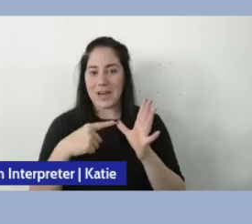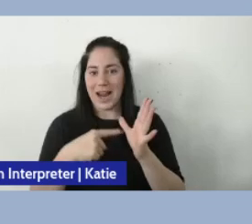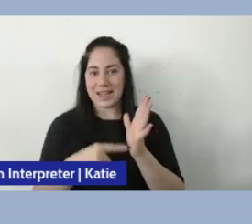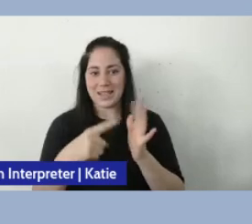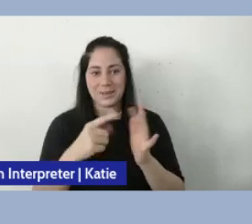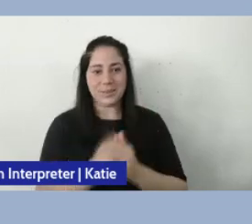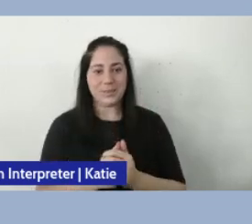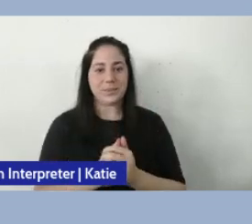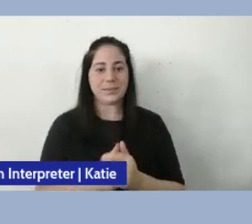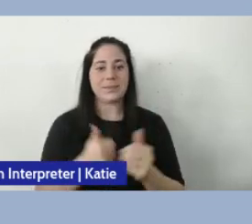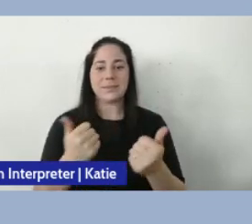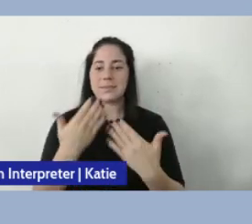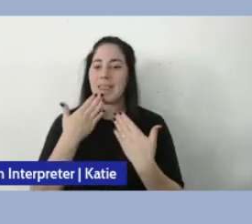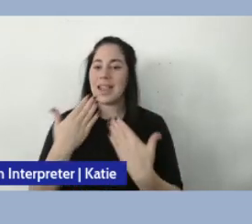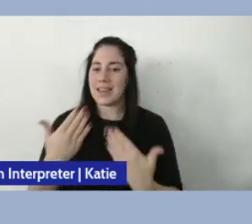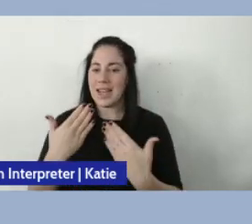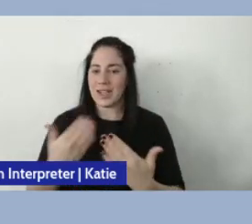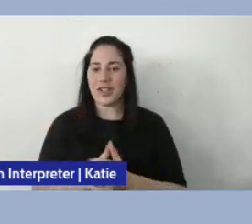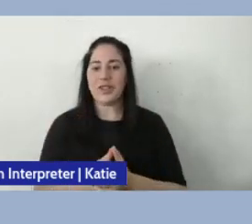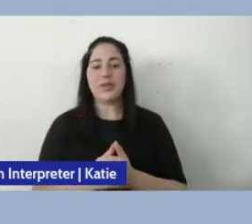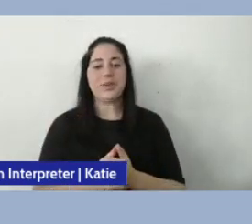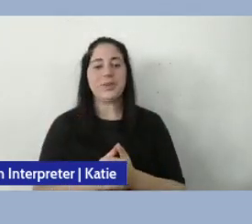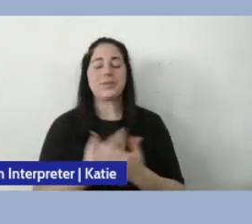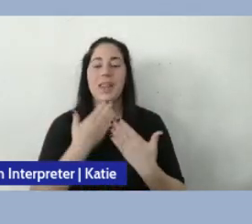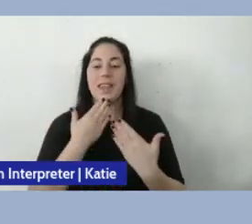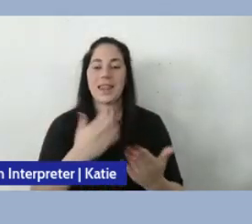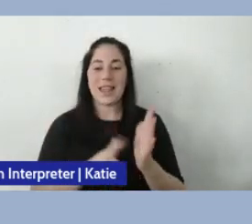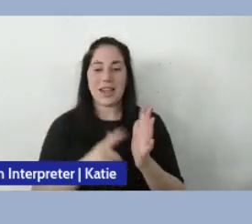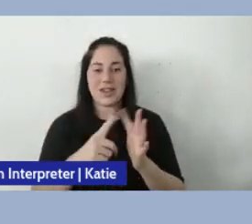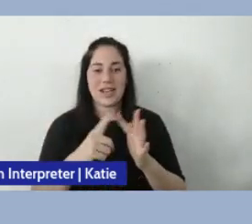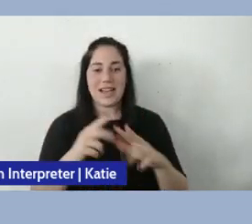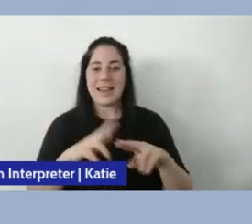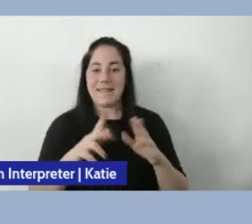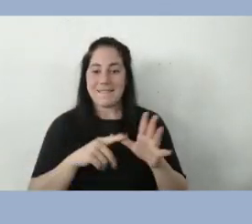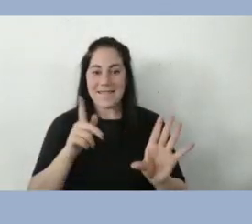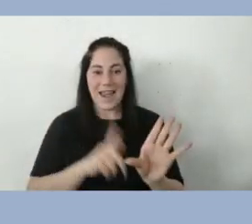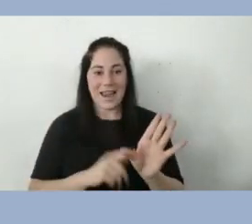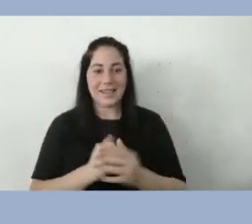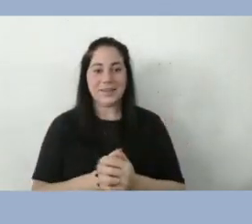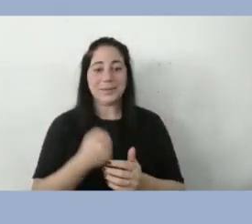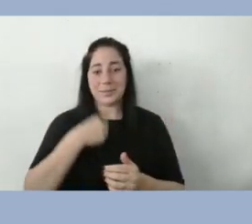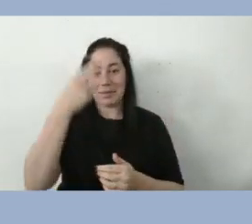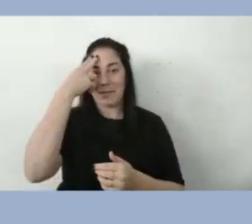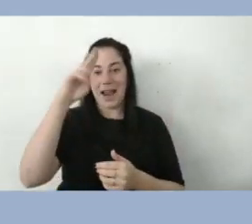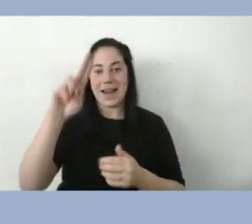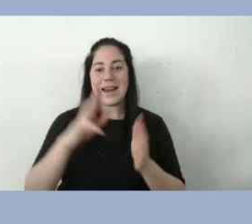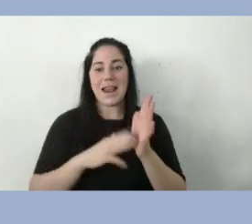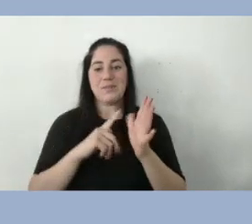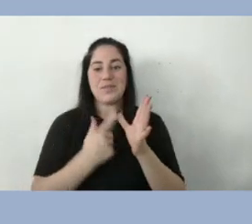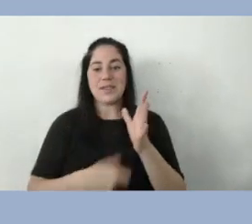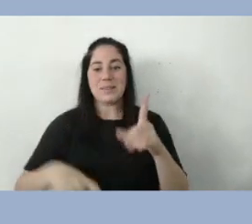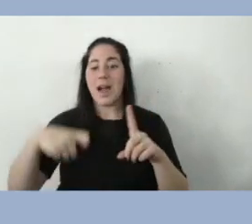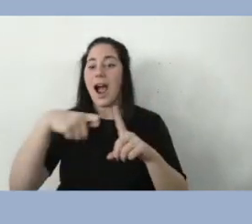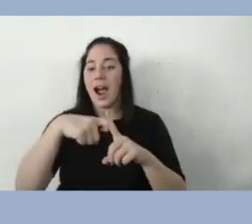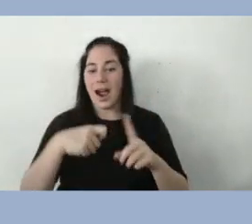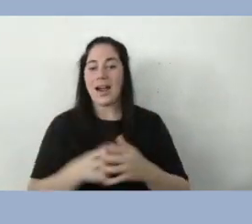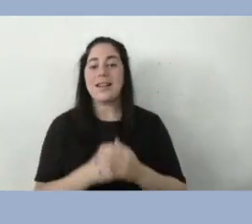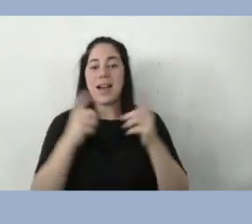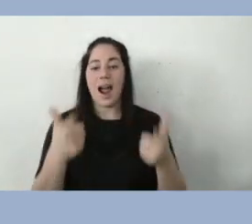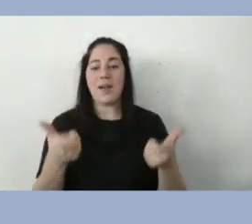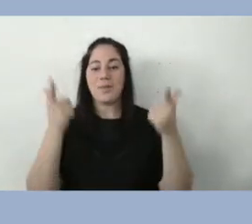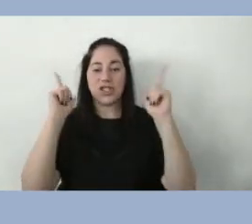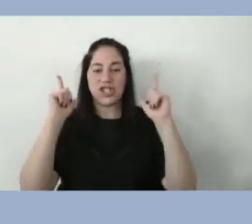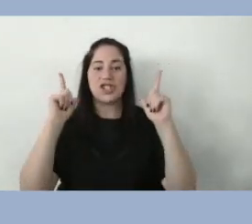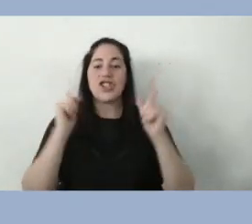Thank you very much, Lee Fei. As you can see, my name is Mark Painting, the Chief Executive Officer of NARI.